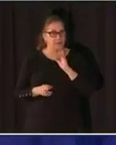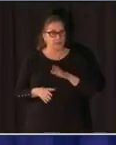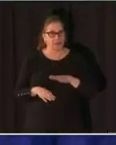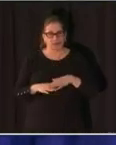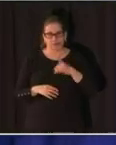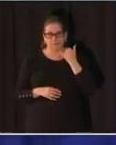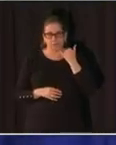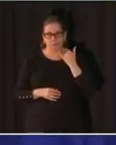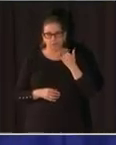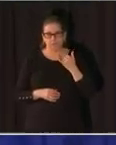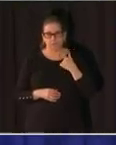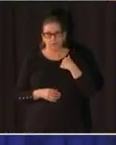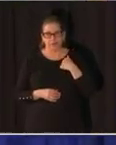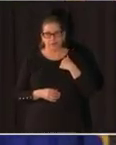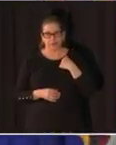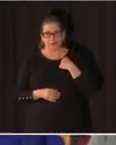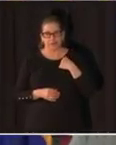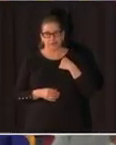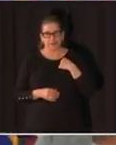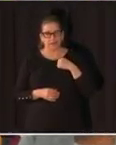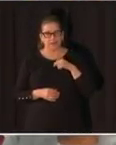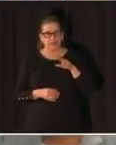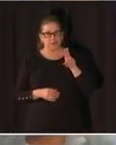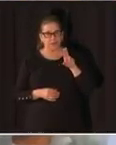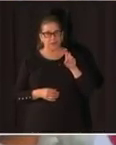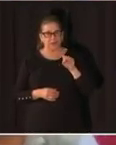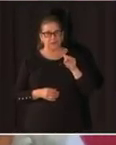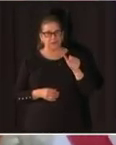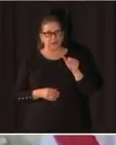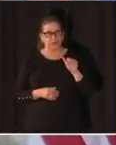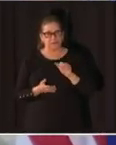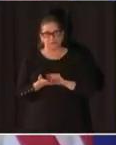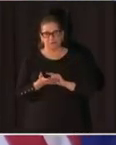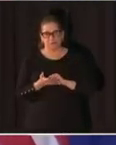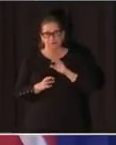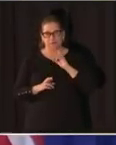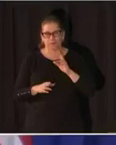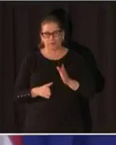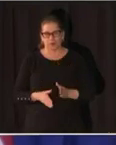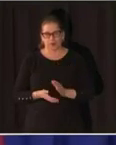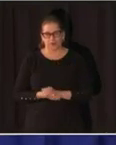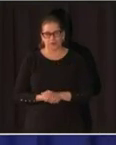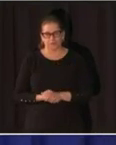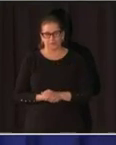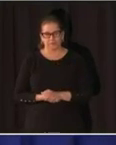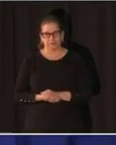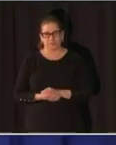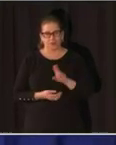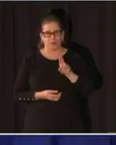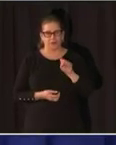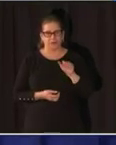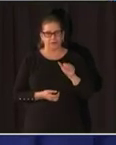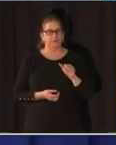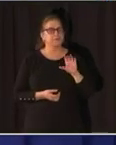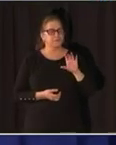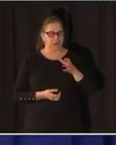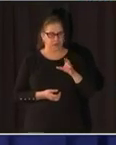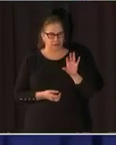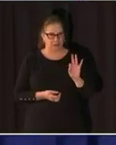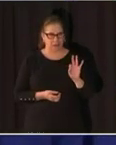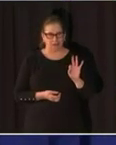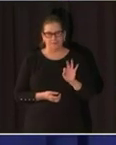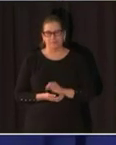Nathan? Yes, I have 2 questions for 2 separate reporters. First one, there have been multiple positive cases